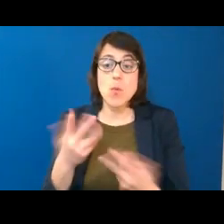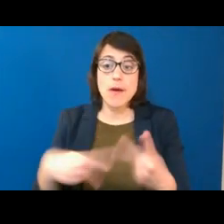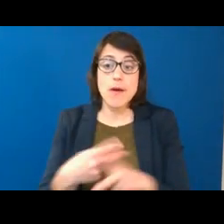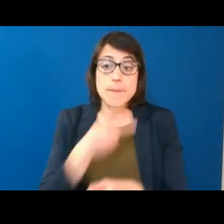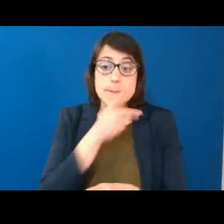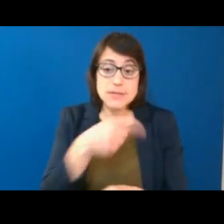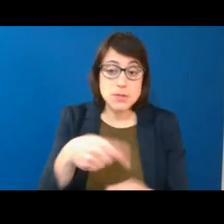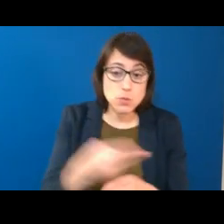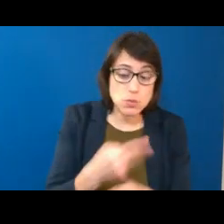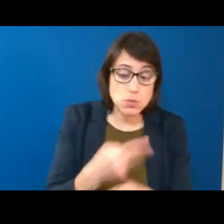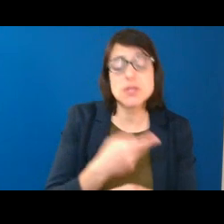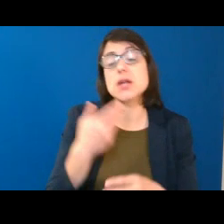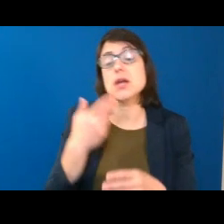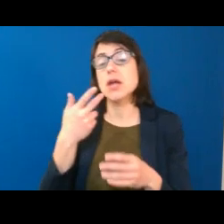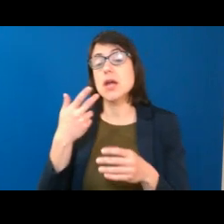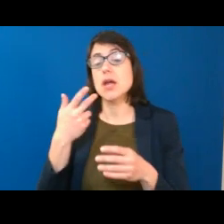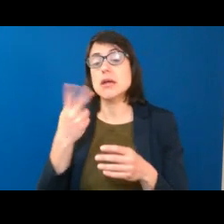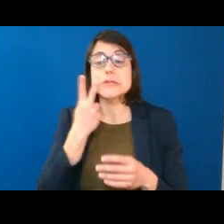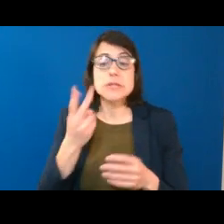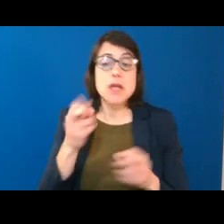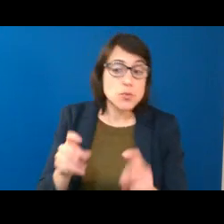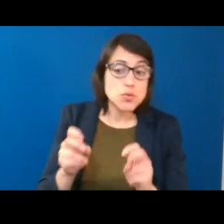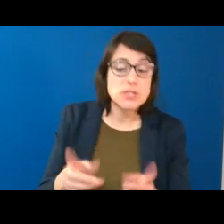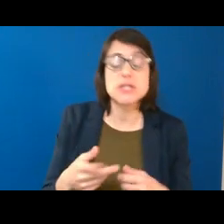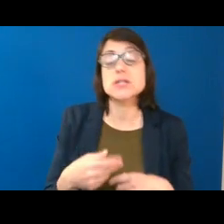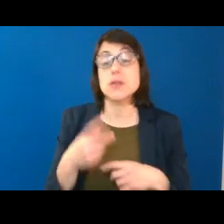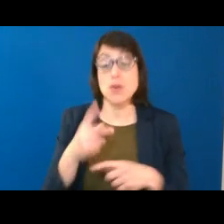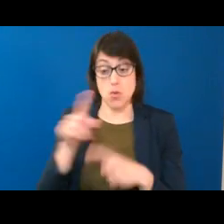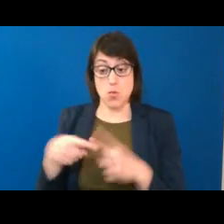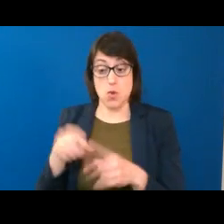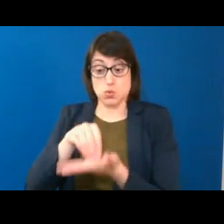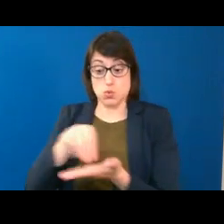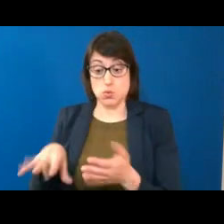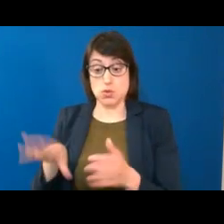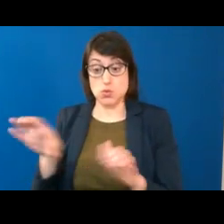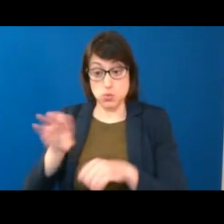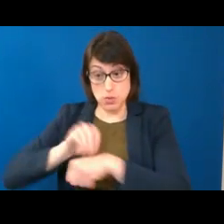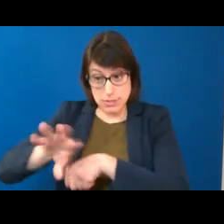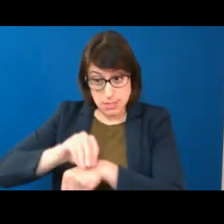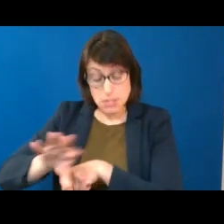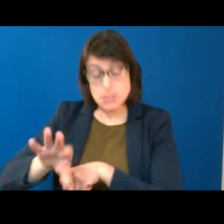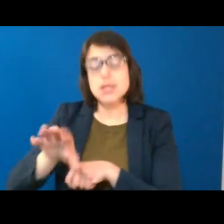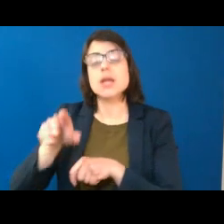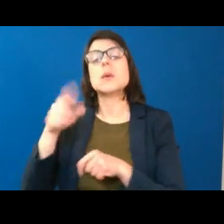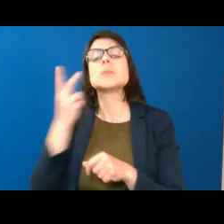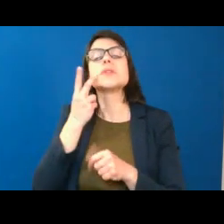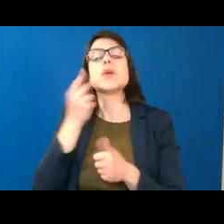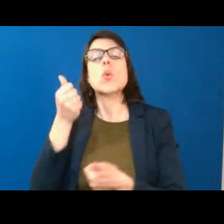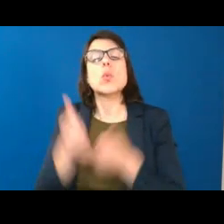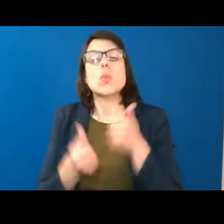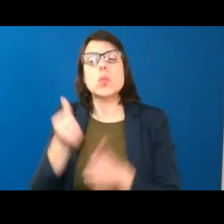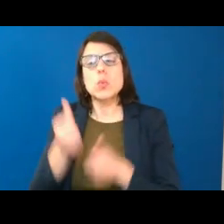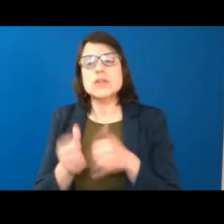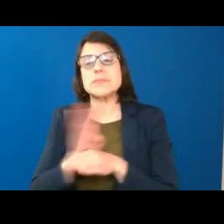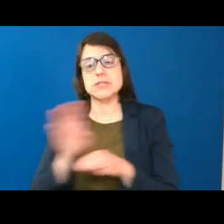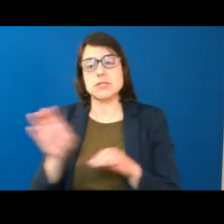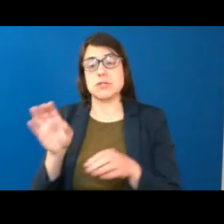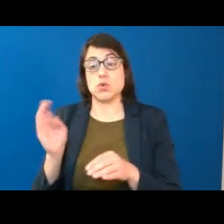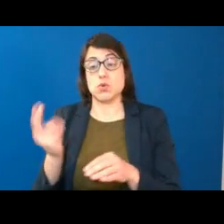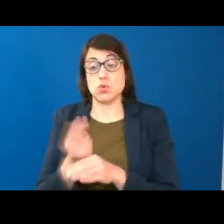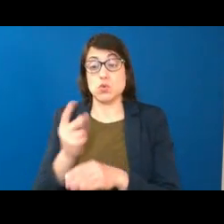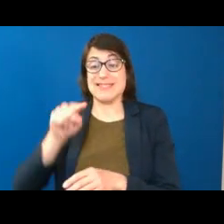have the students recommend, ideally we'll look for businesses that are using single-use plastics for dine-in, because if